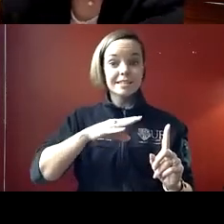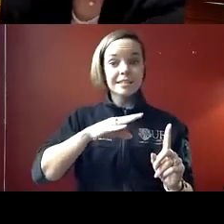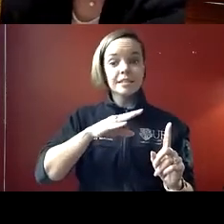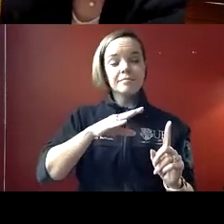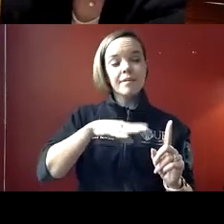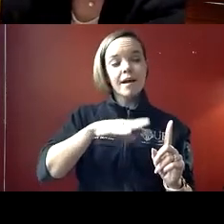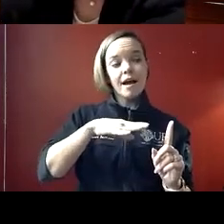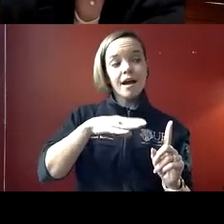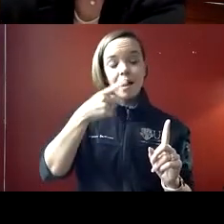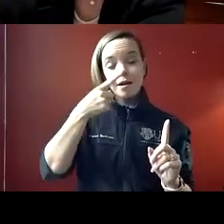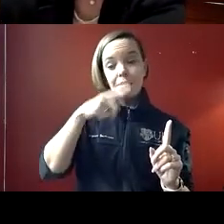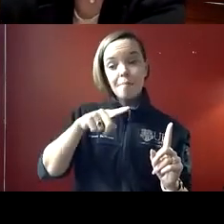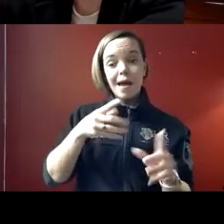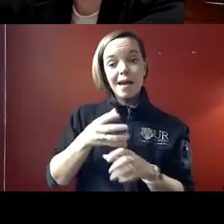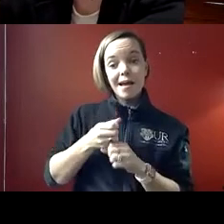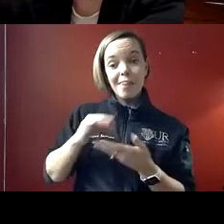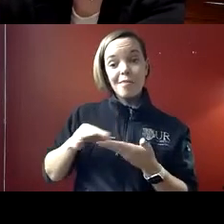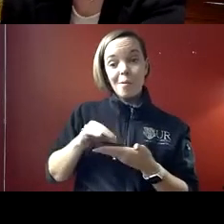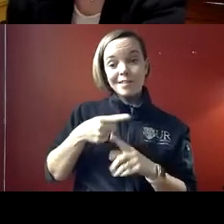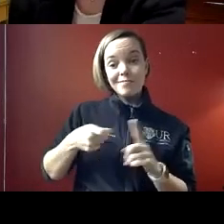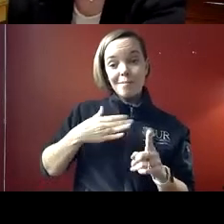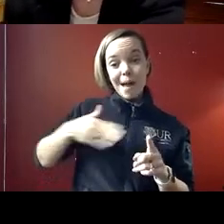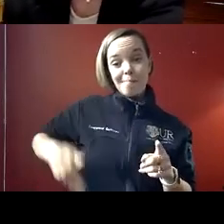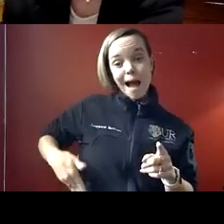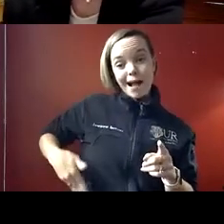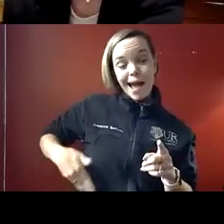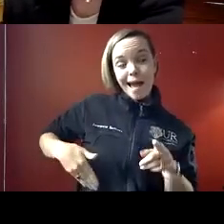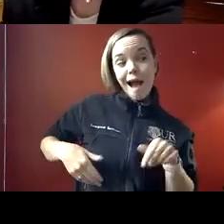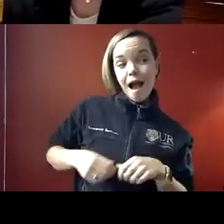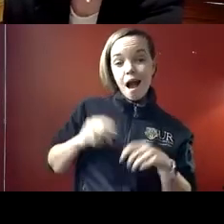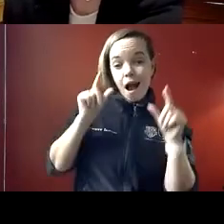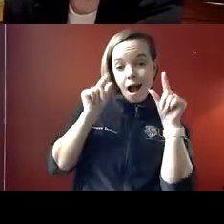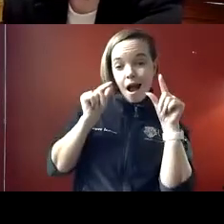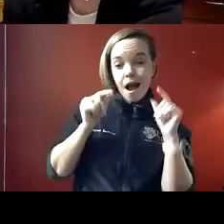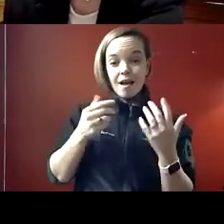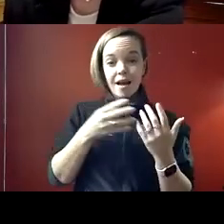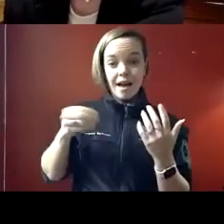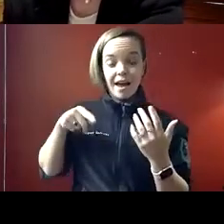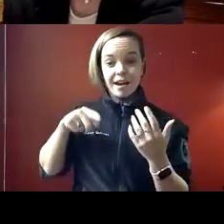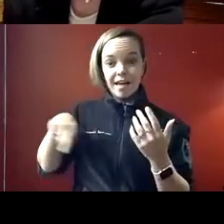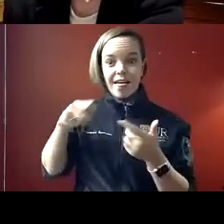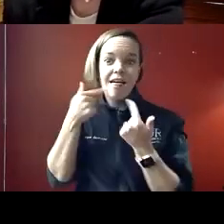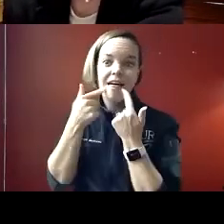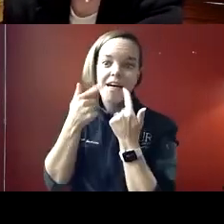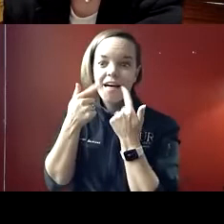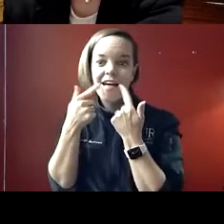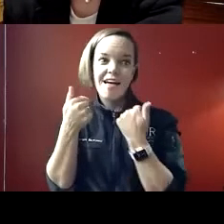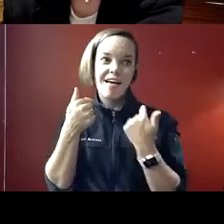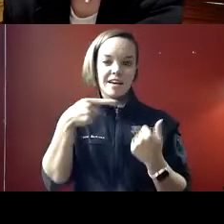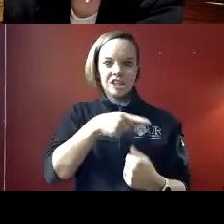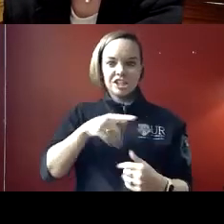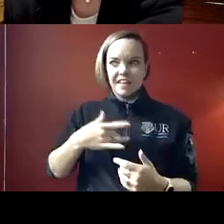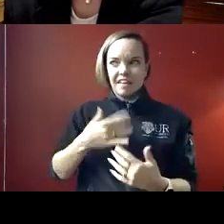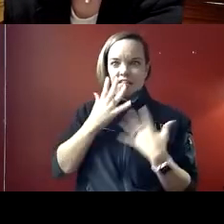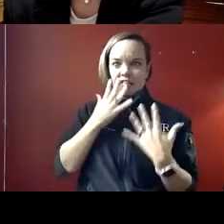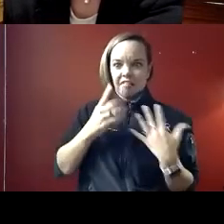of some of the men, which of course they thought was hysterical and she was very offended by. They called her things and made comments